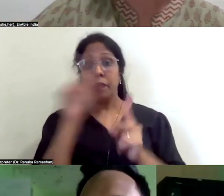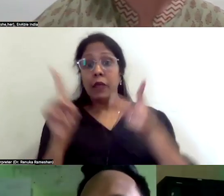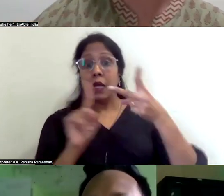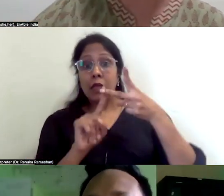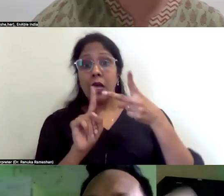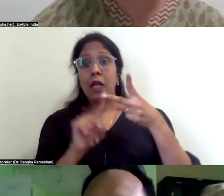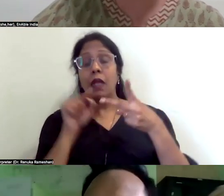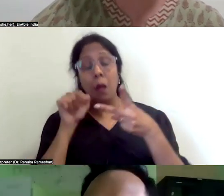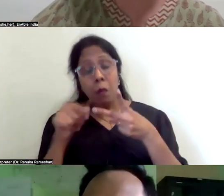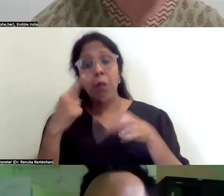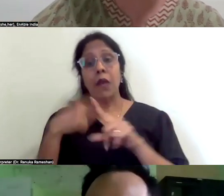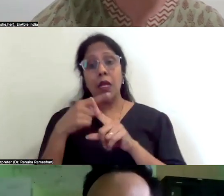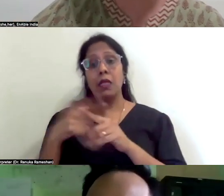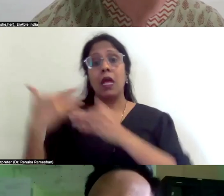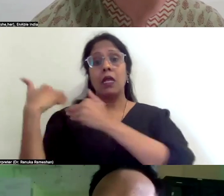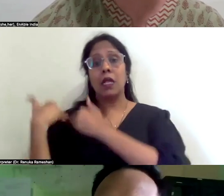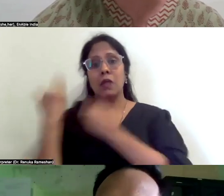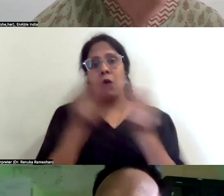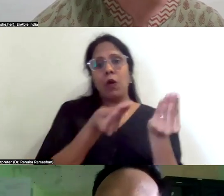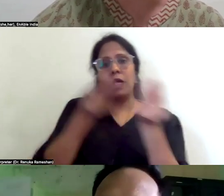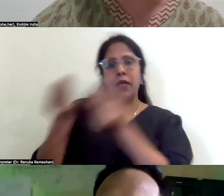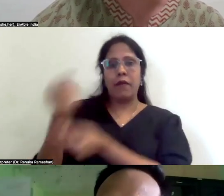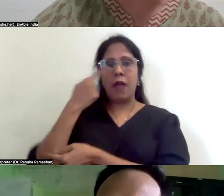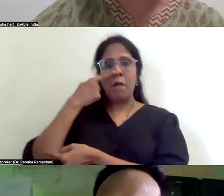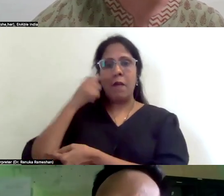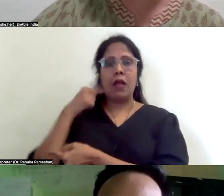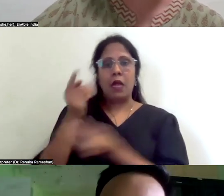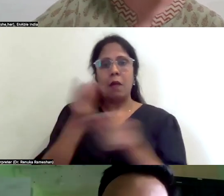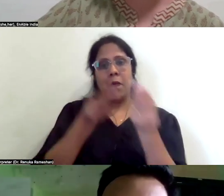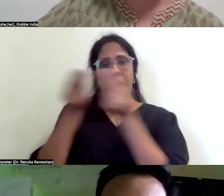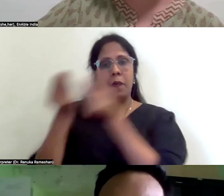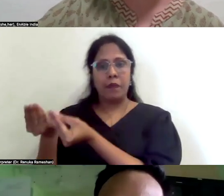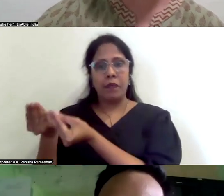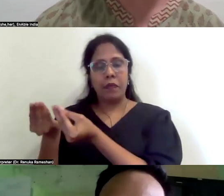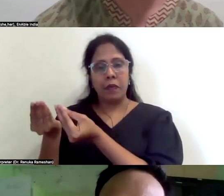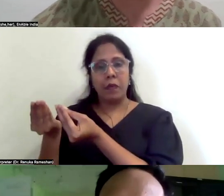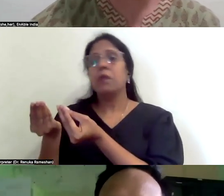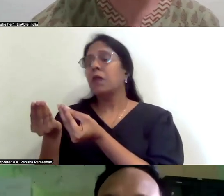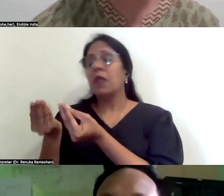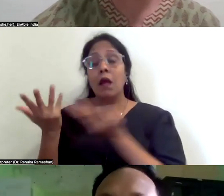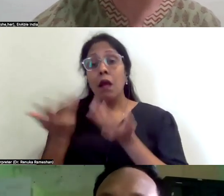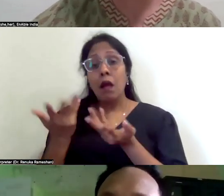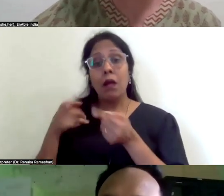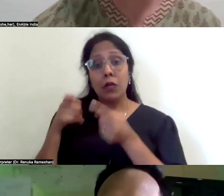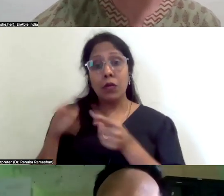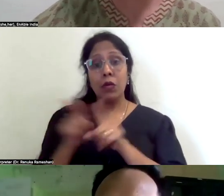given this responsibility to my parents. Wow. So they were also the